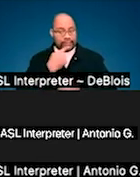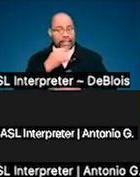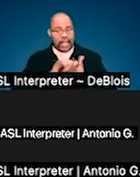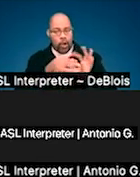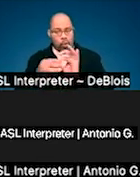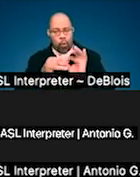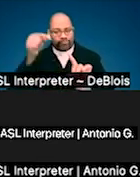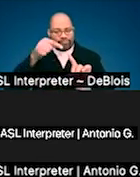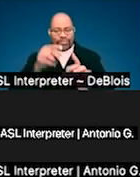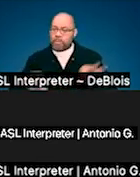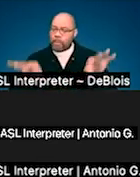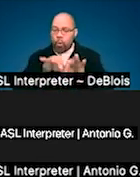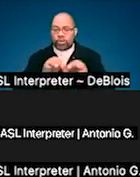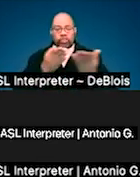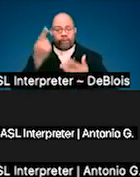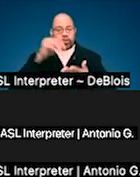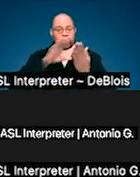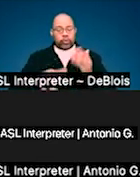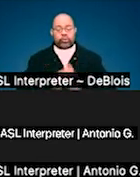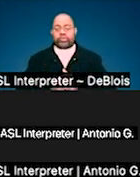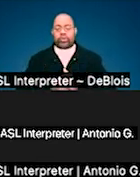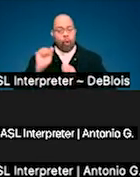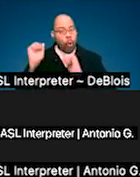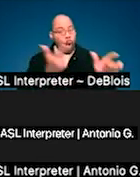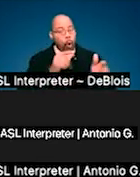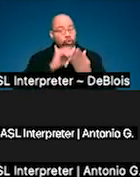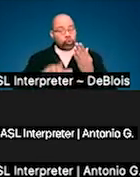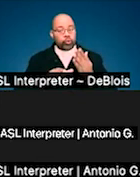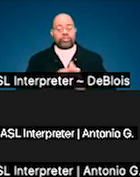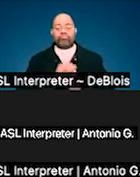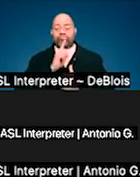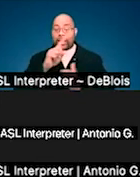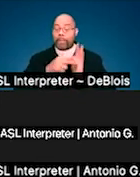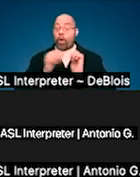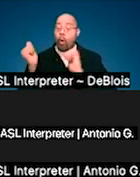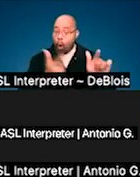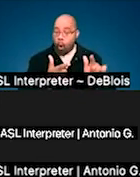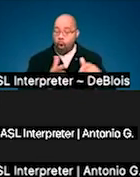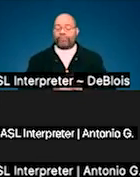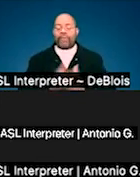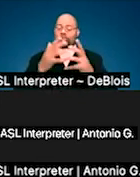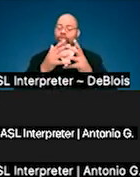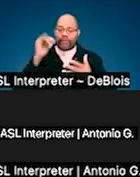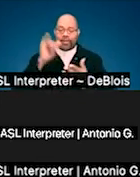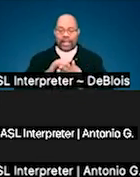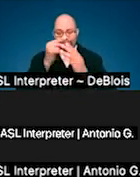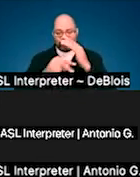coordinated effort to serve students, to serve all students, and really, really mean all. So thank you all so much for those